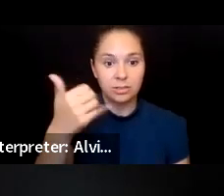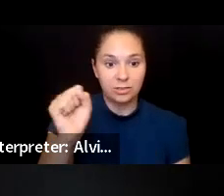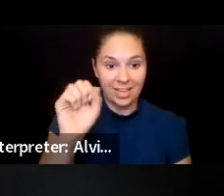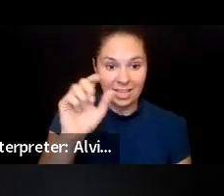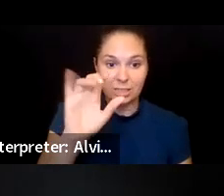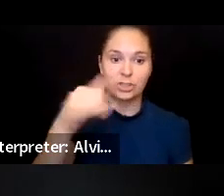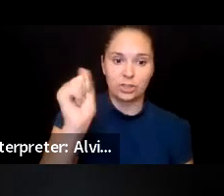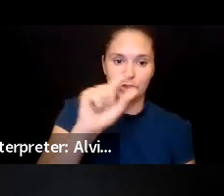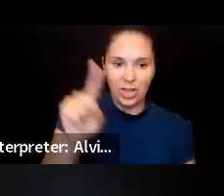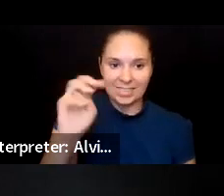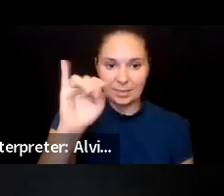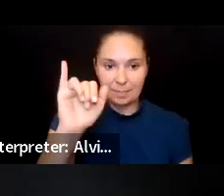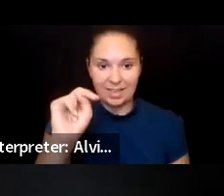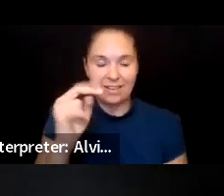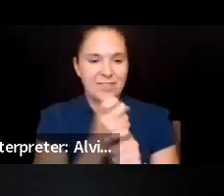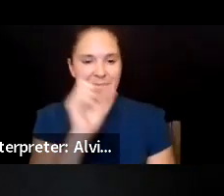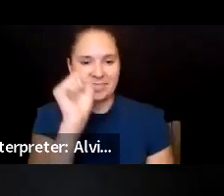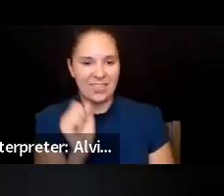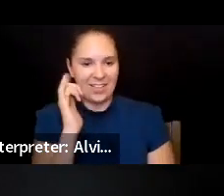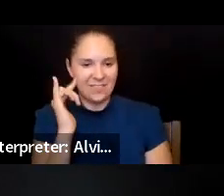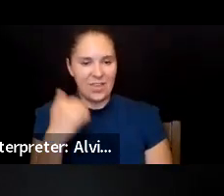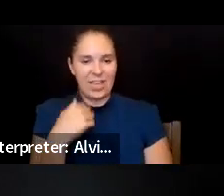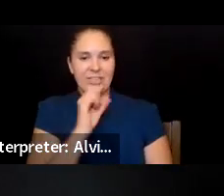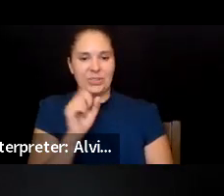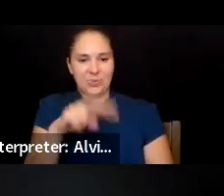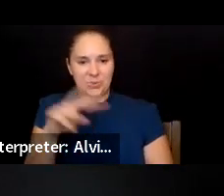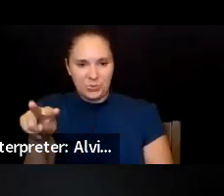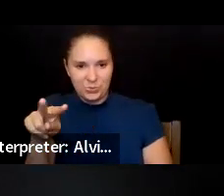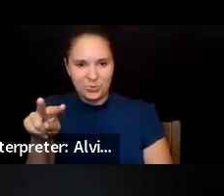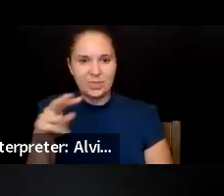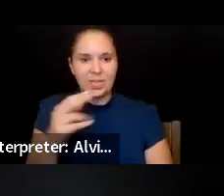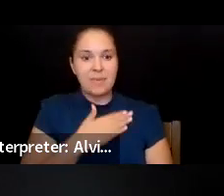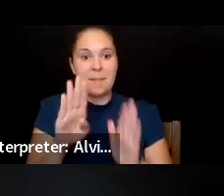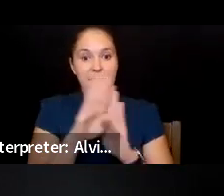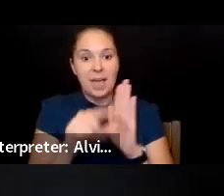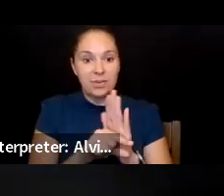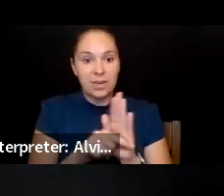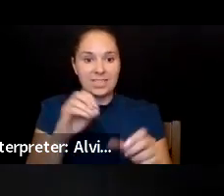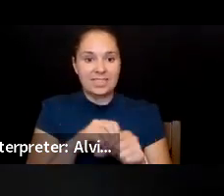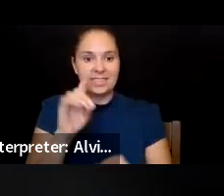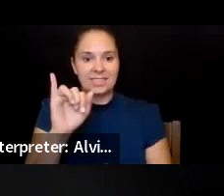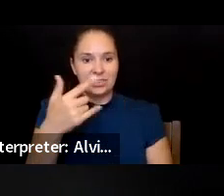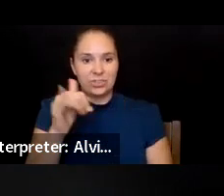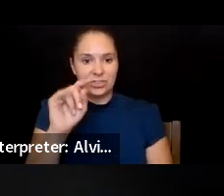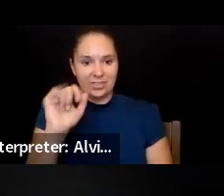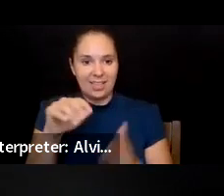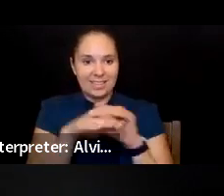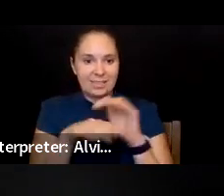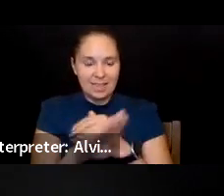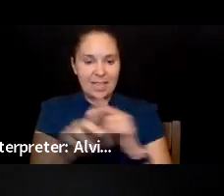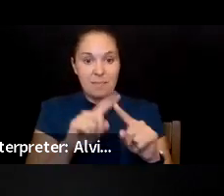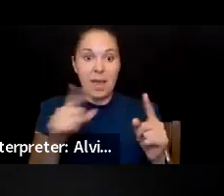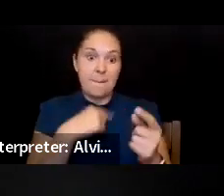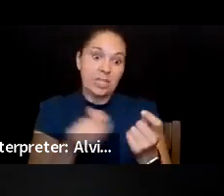Hi, everyone. I'm from Southern California. I'm 22 years old, and my background is in digital accessibility, but I'm